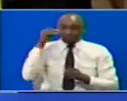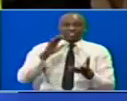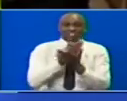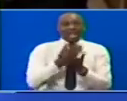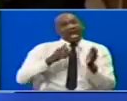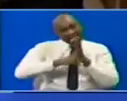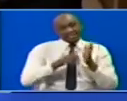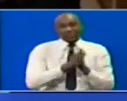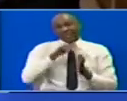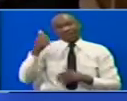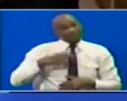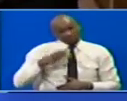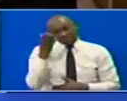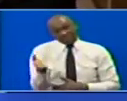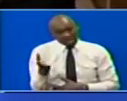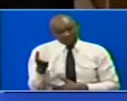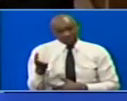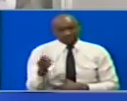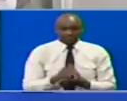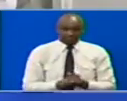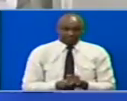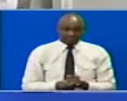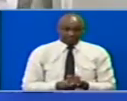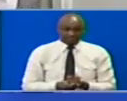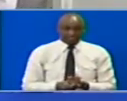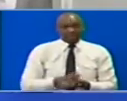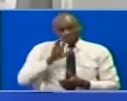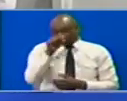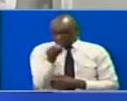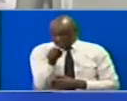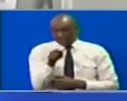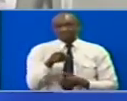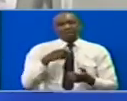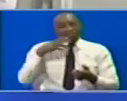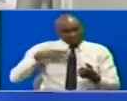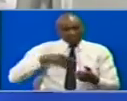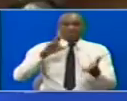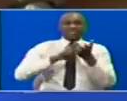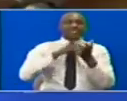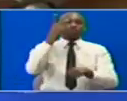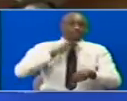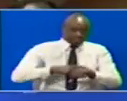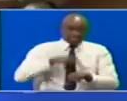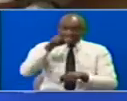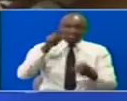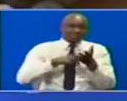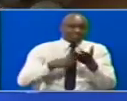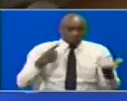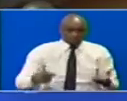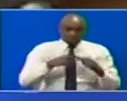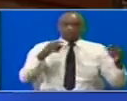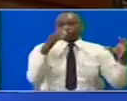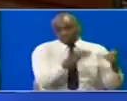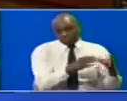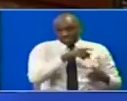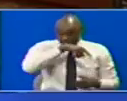national identification card numbers with ordinary citizens. Tuju says cases of double registration should be squarely blamed on the opposition for